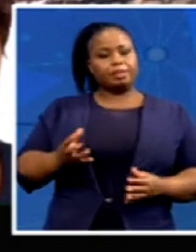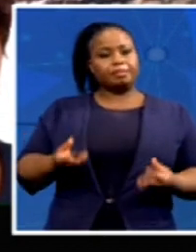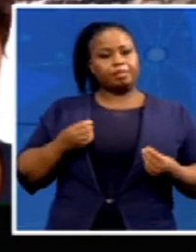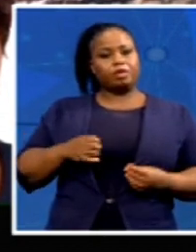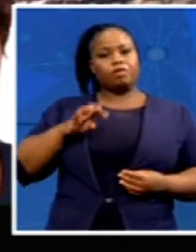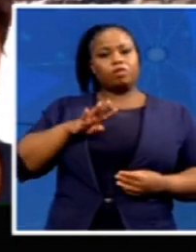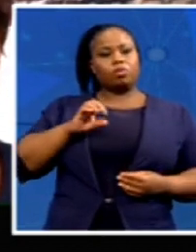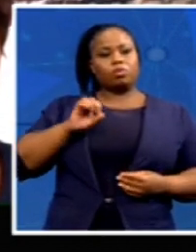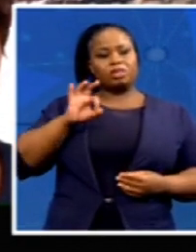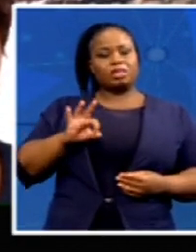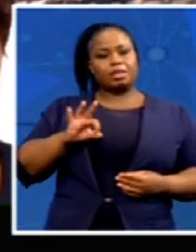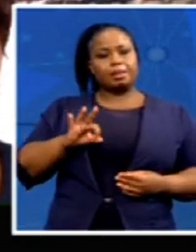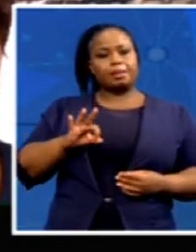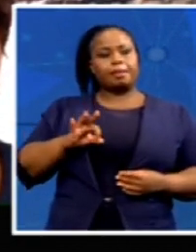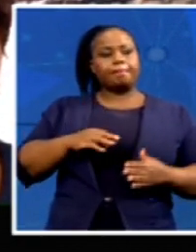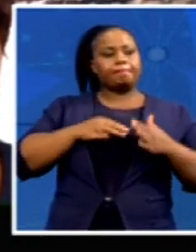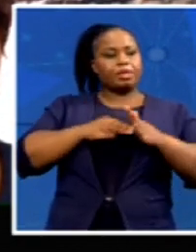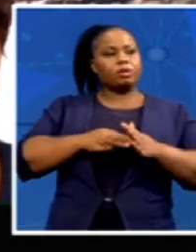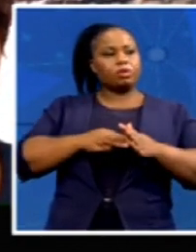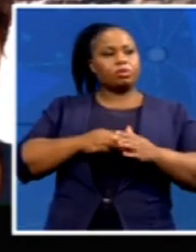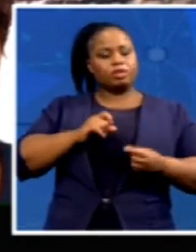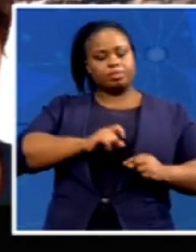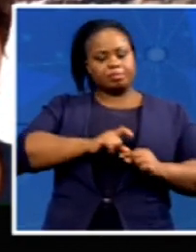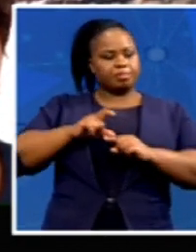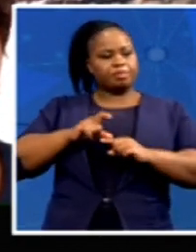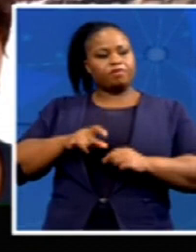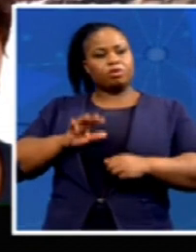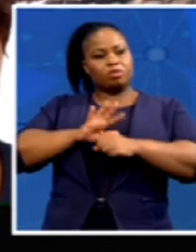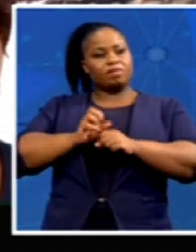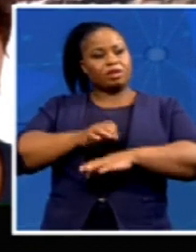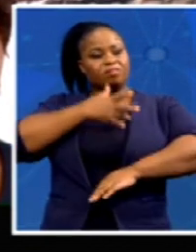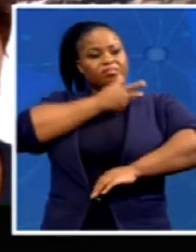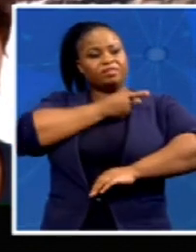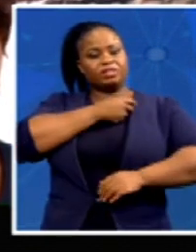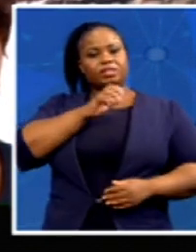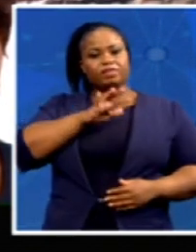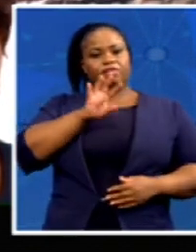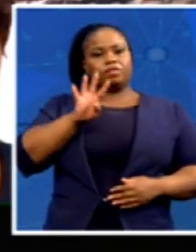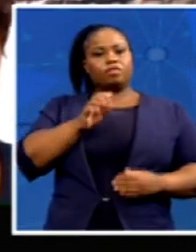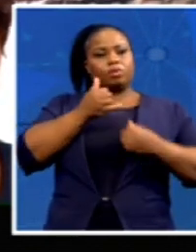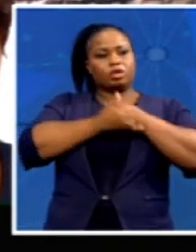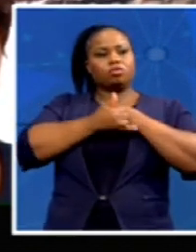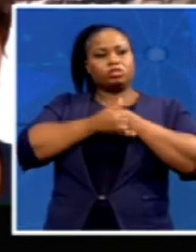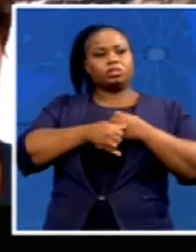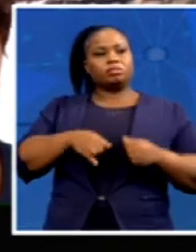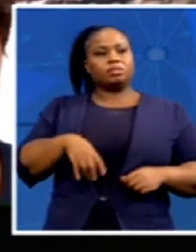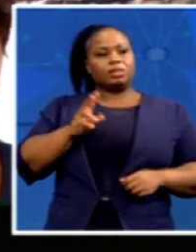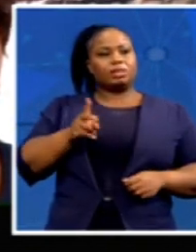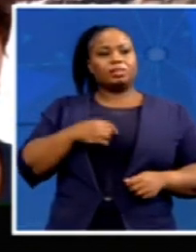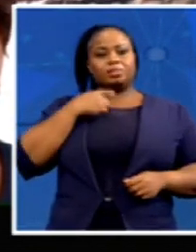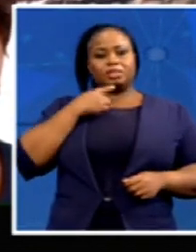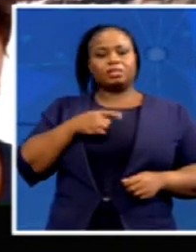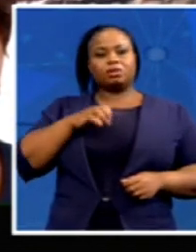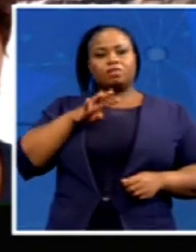vaccines in 54 member states. Again, I repeat, 403 million doses of vaccines. Of